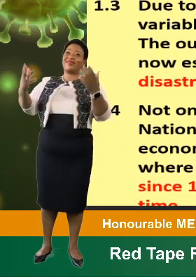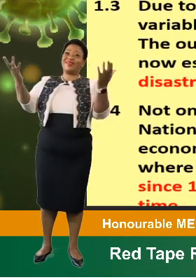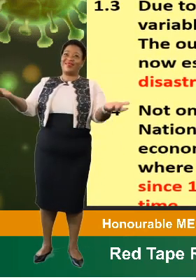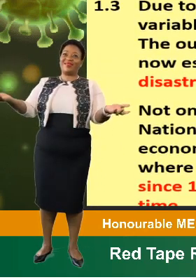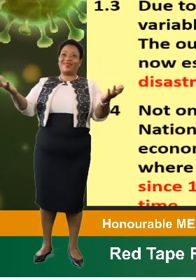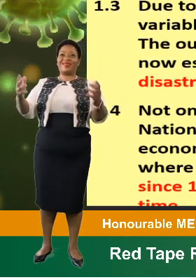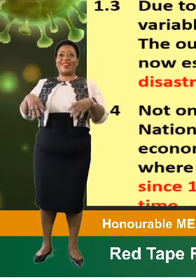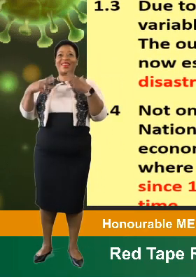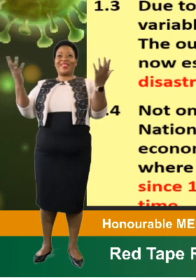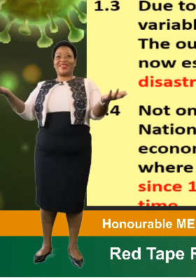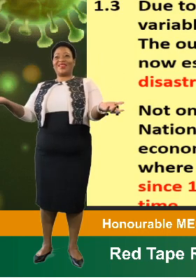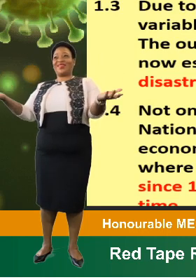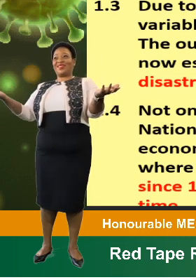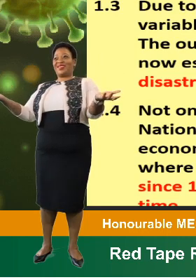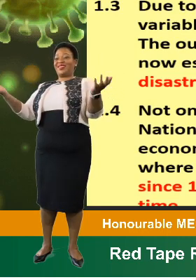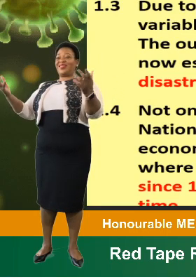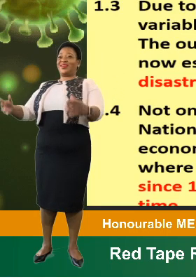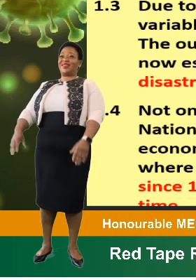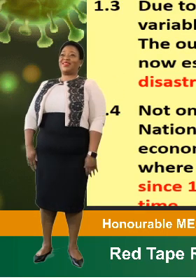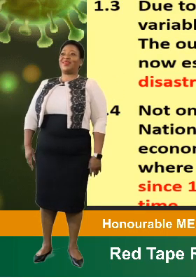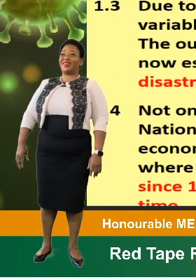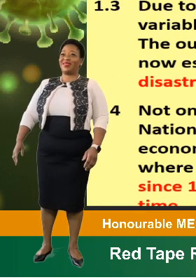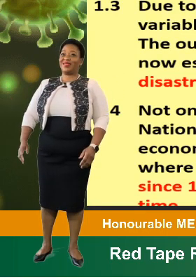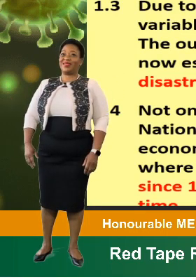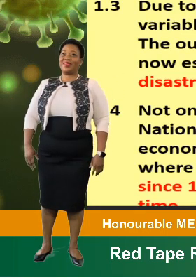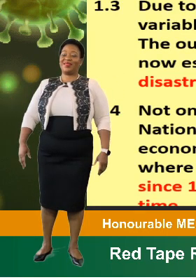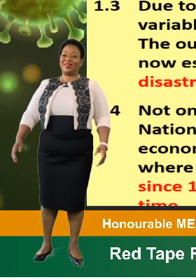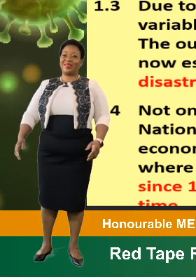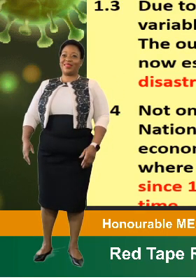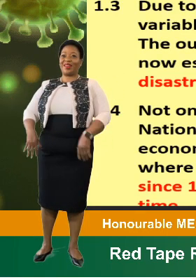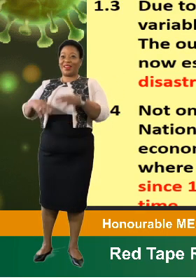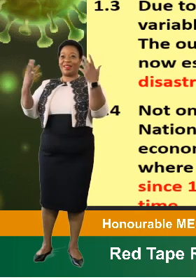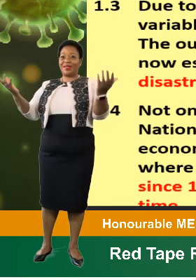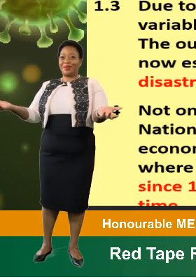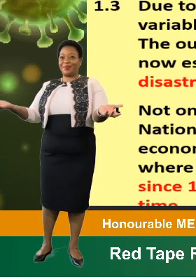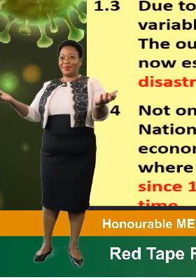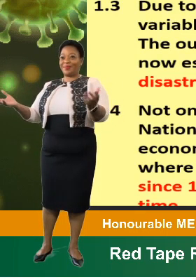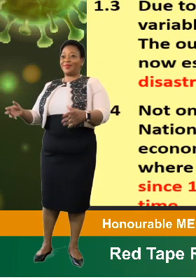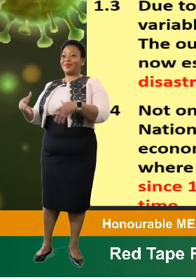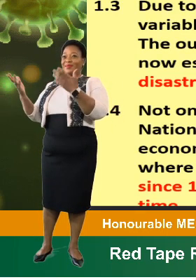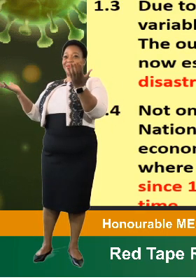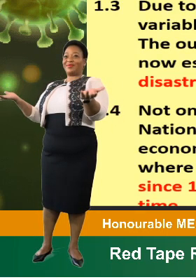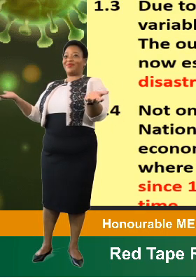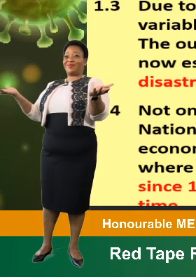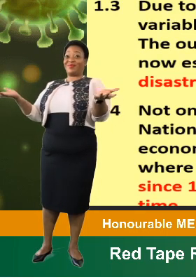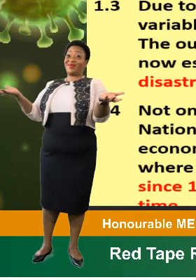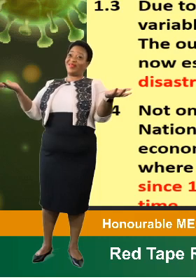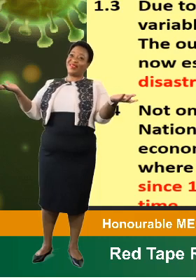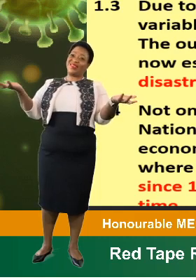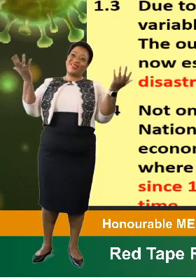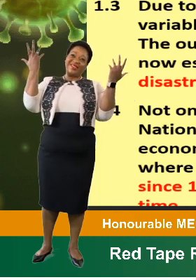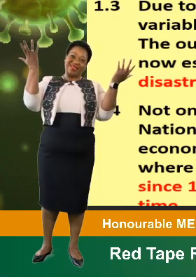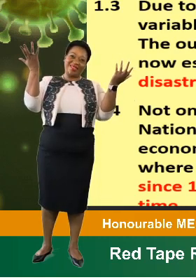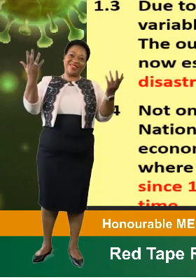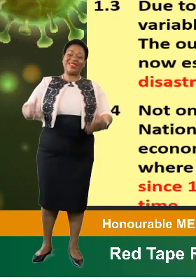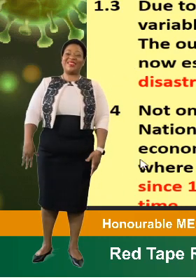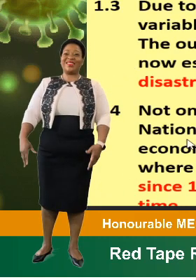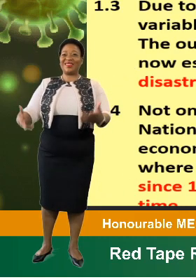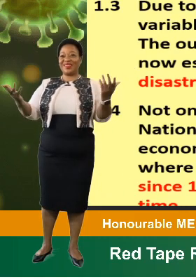particular concern is that we may look at the economy, and as we measure the economy in terms of the conventional